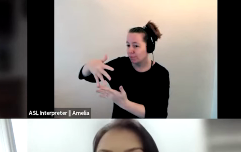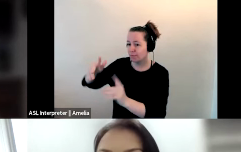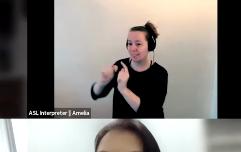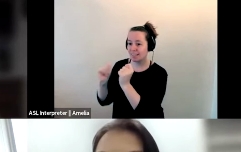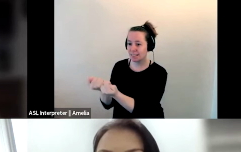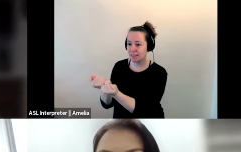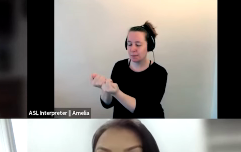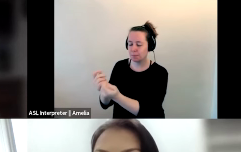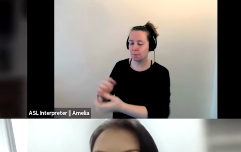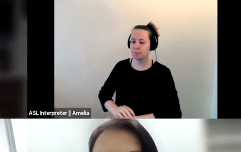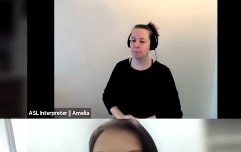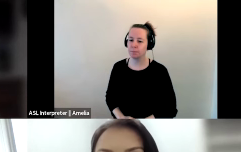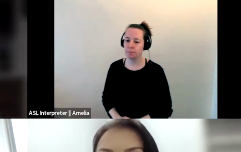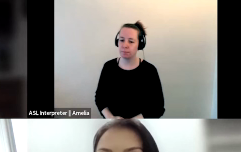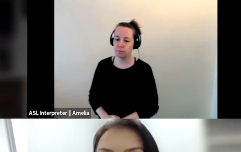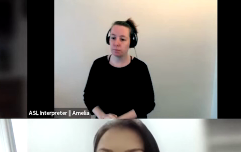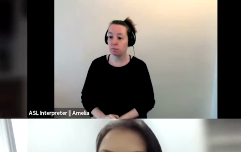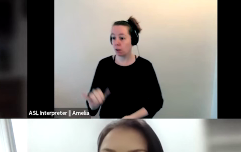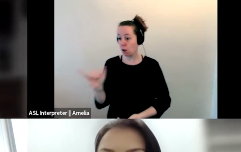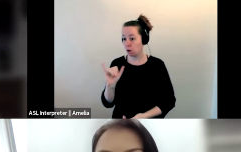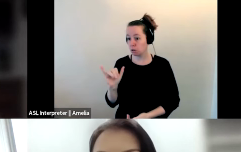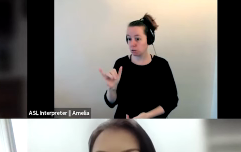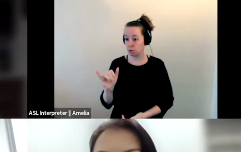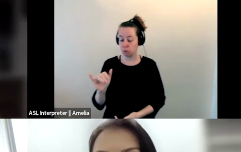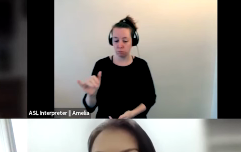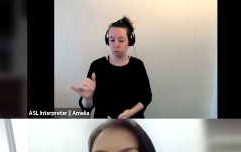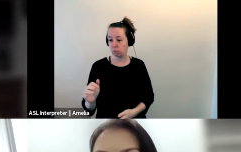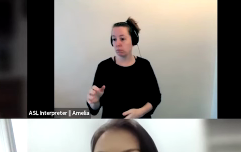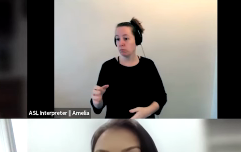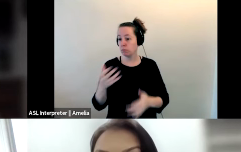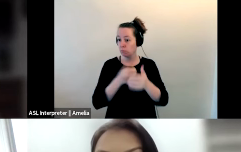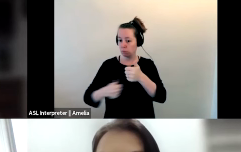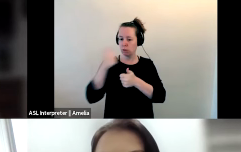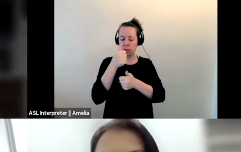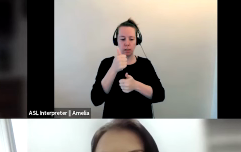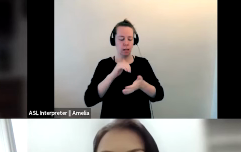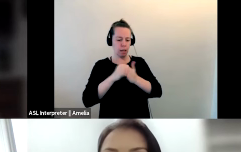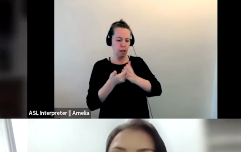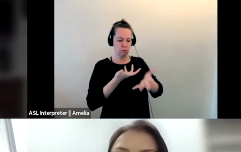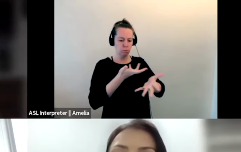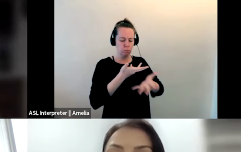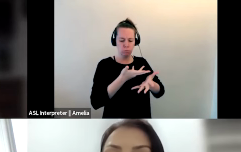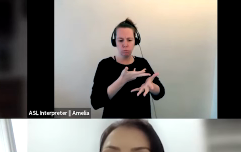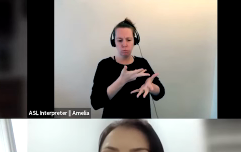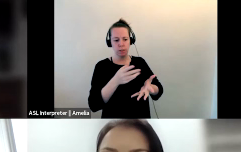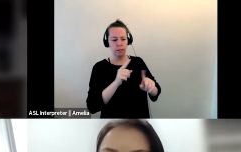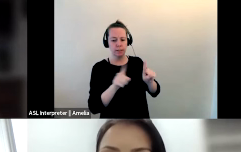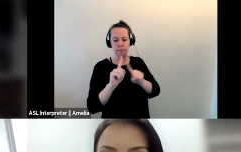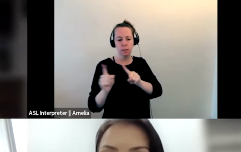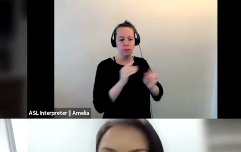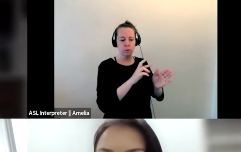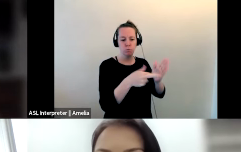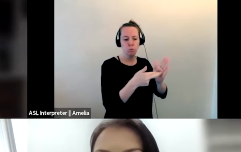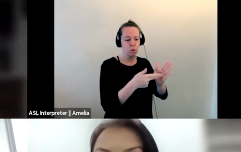leadership, so understanding how their employees are, how they prefer to behave, improving their relationships. So we have used